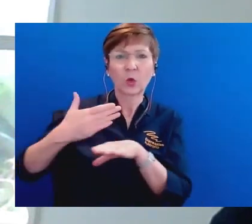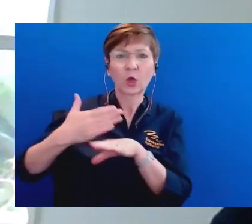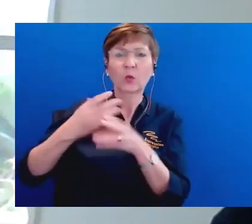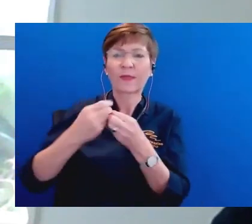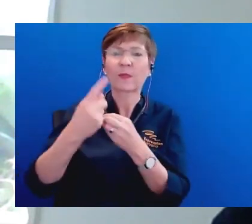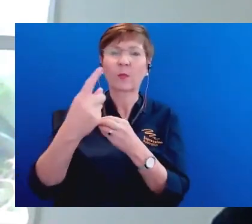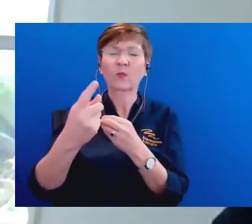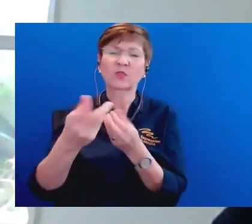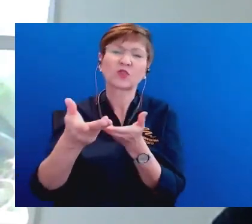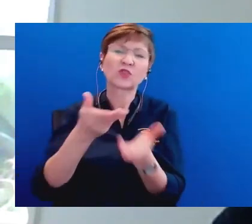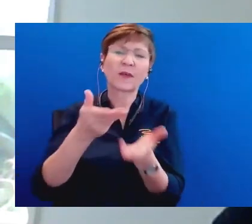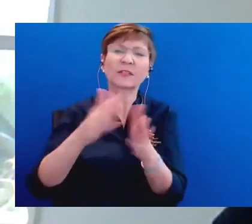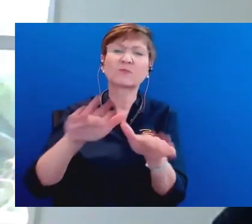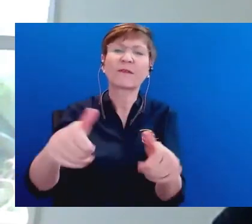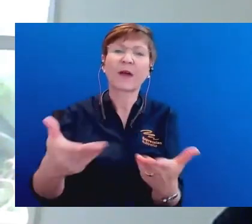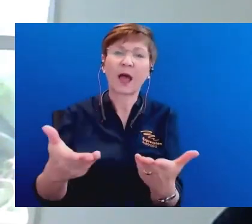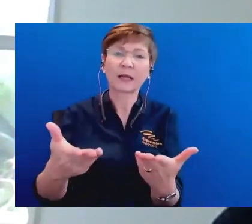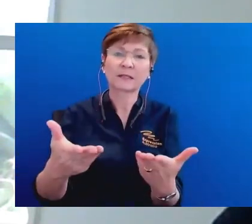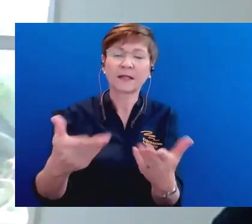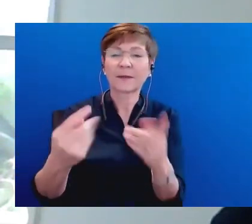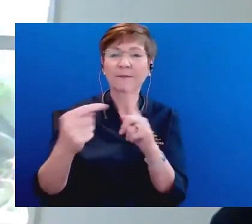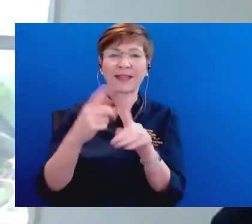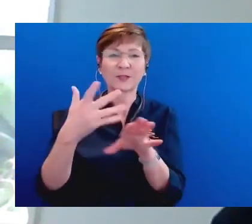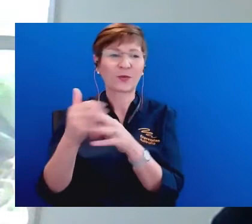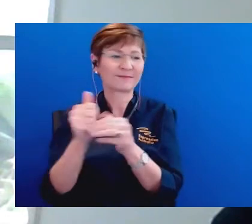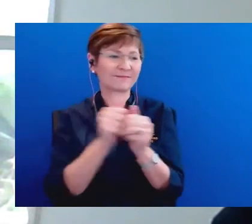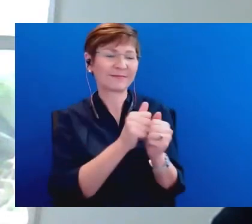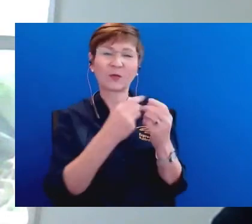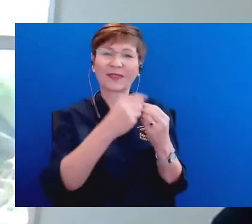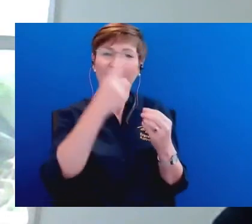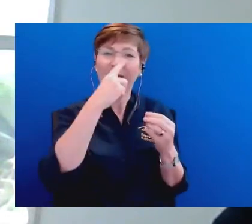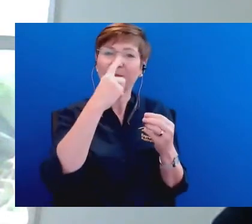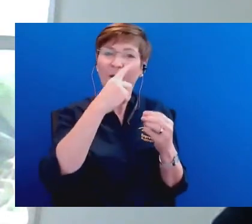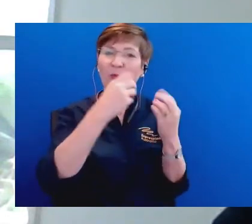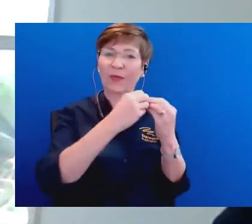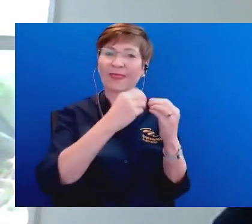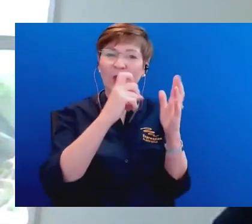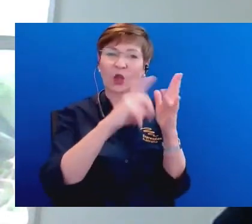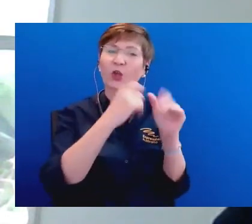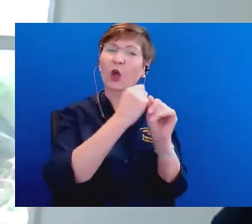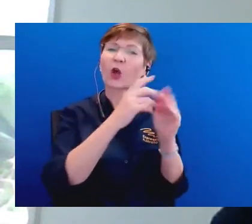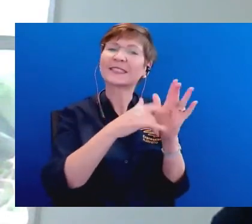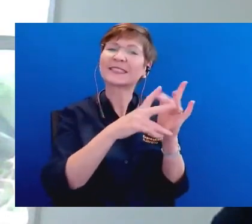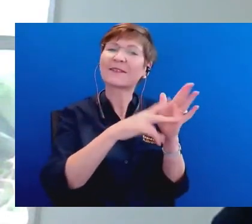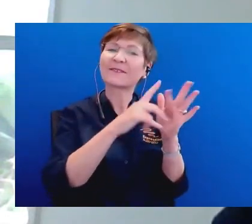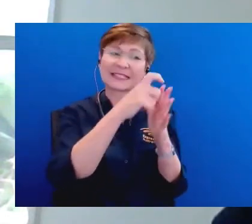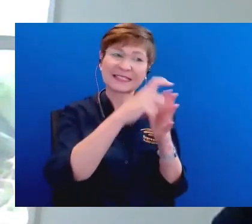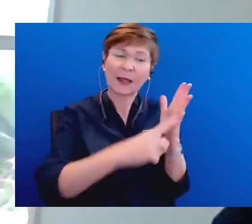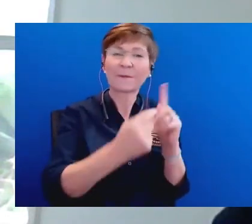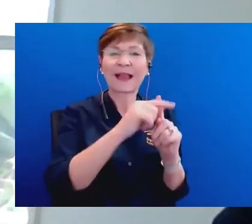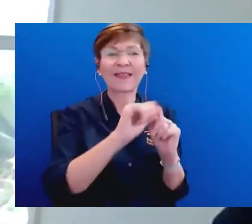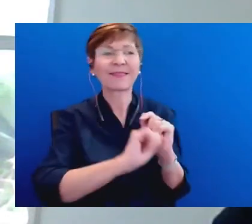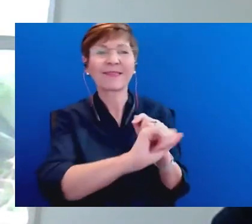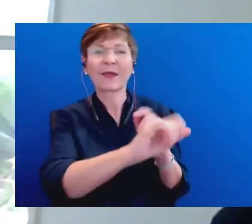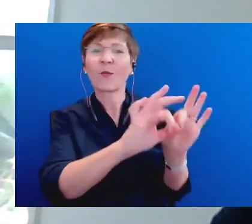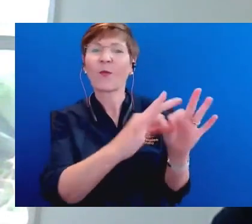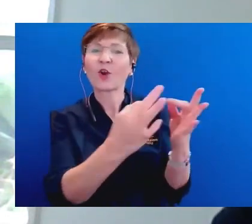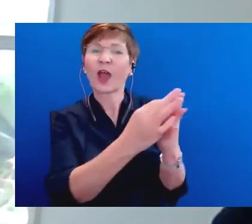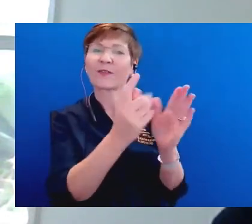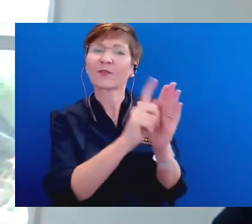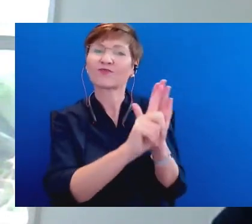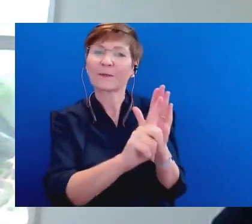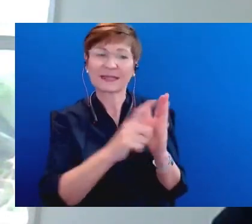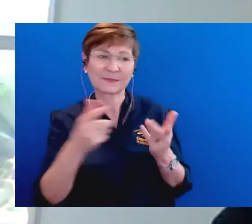providers, people with cognitive disability, and their representative organisations to develop tools